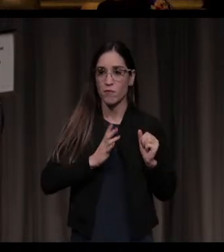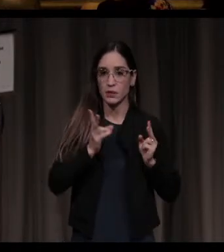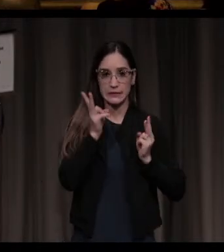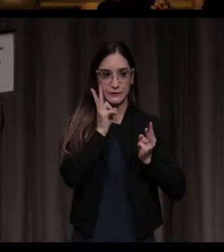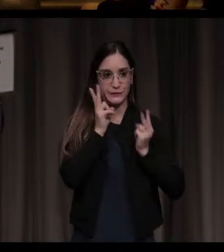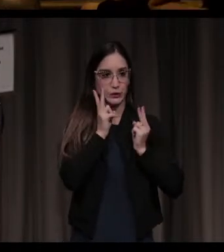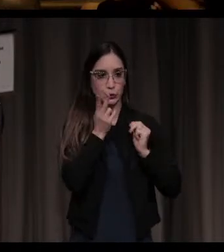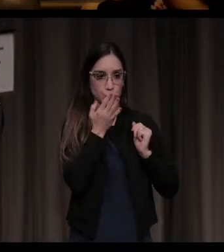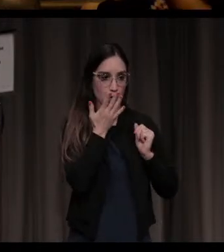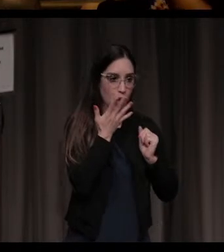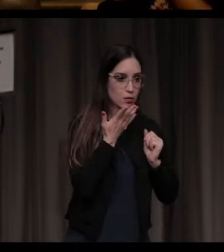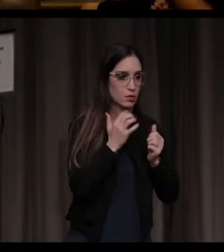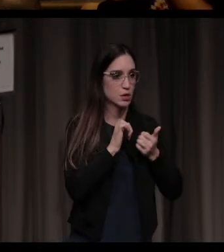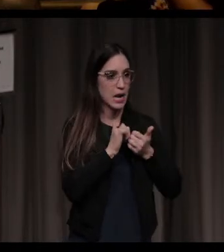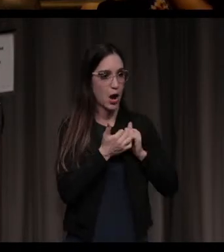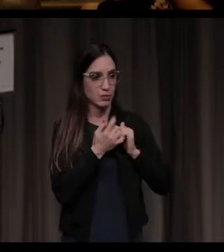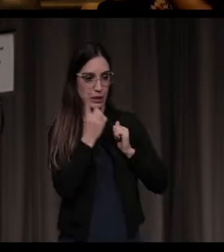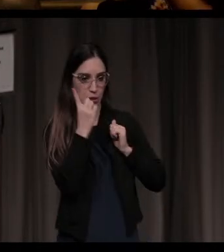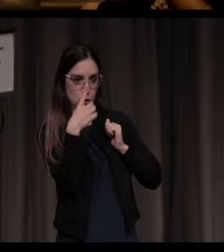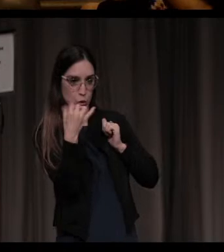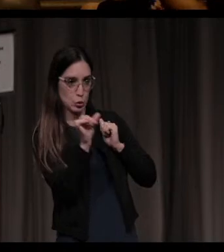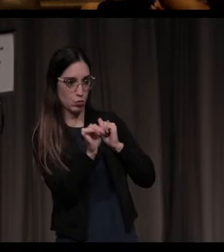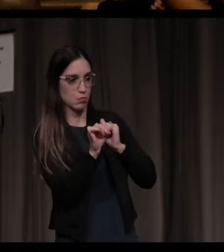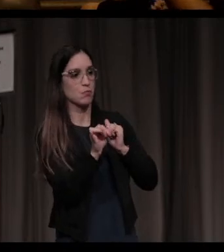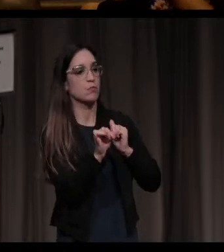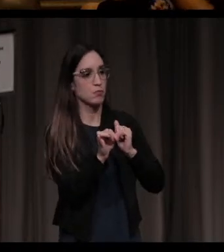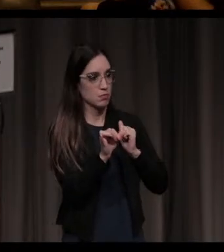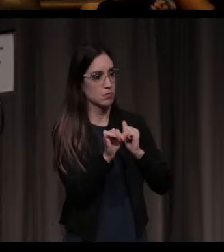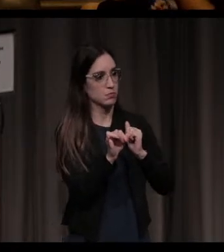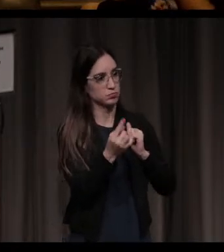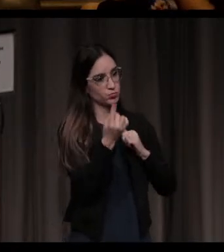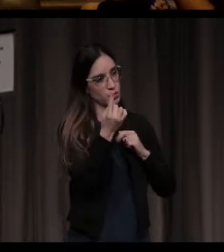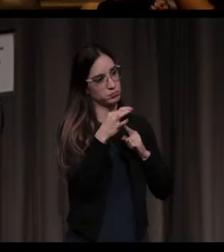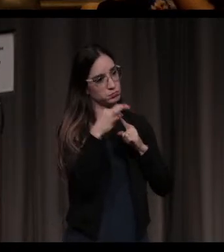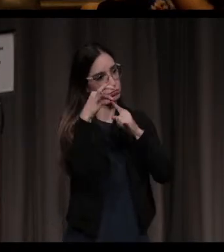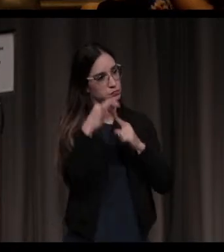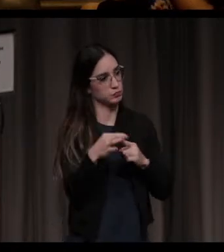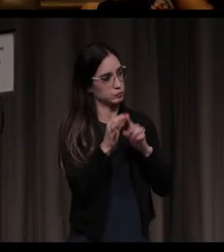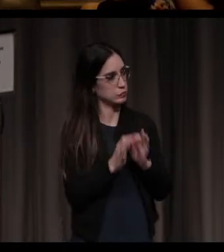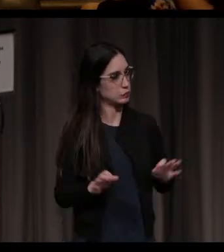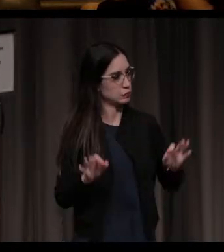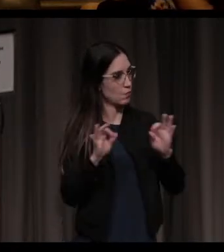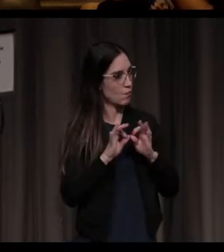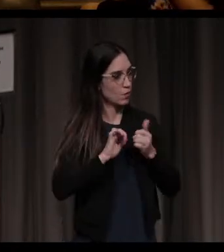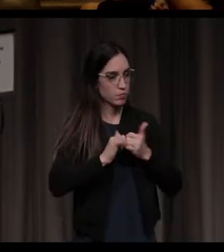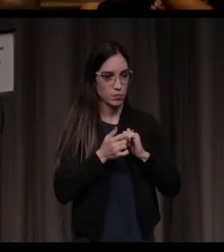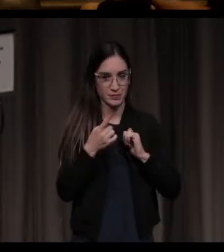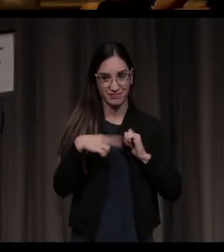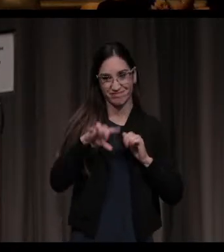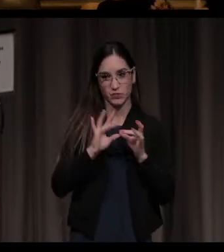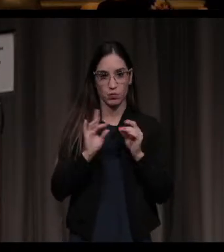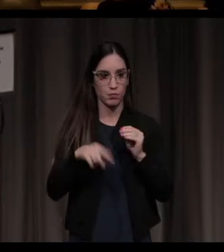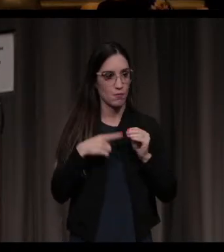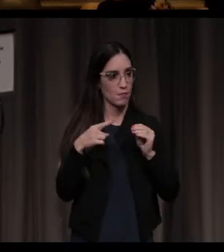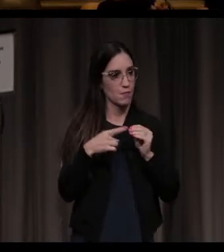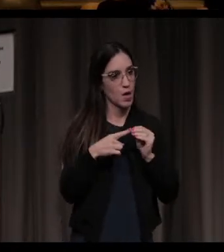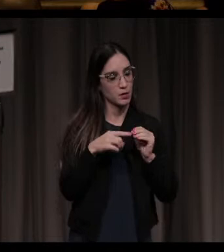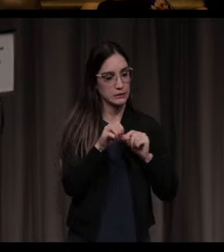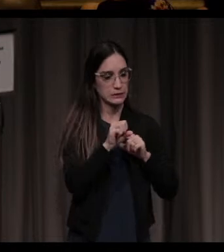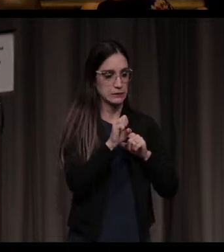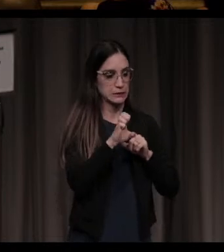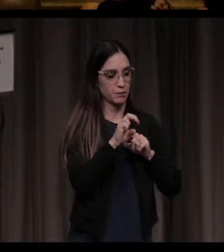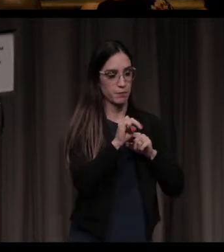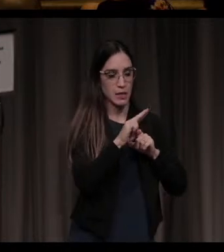and colors and impact aesthetically. I think something that's really important for everyone when approaching Seminole art or Miccosukee art